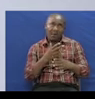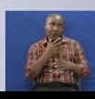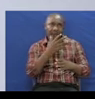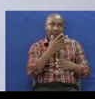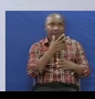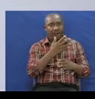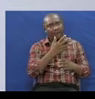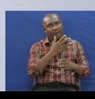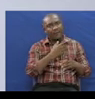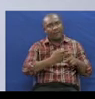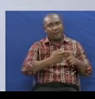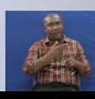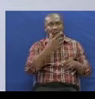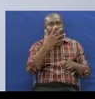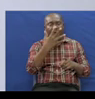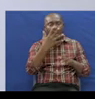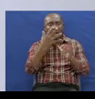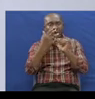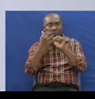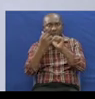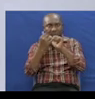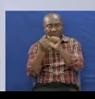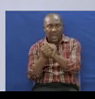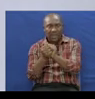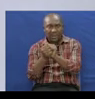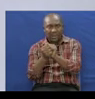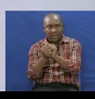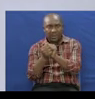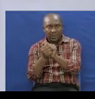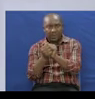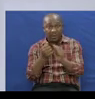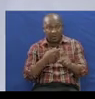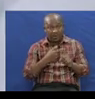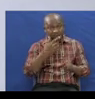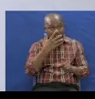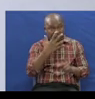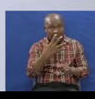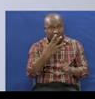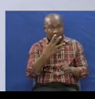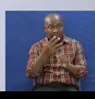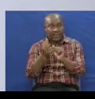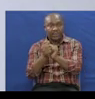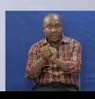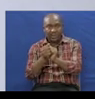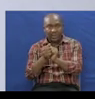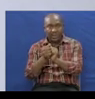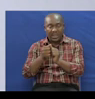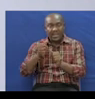5 and 10 million kilometers square.